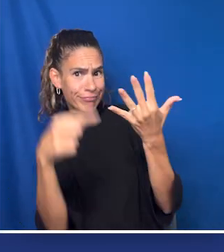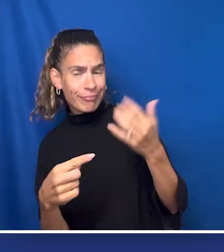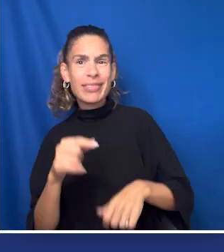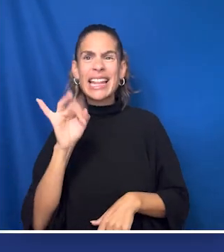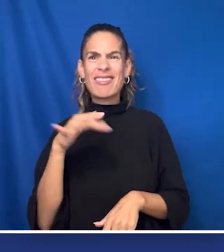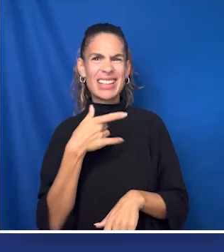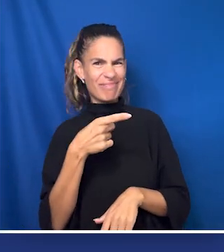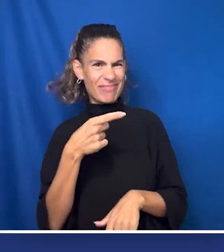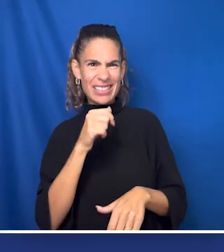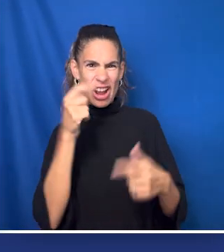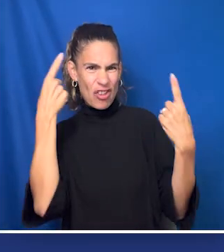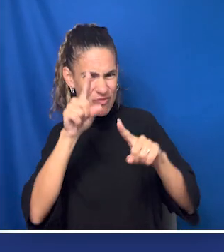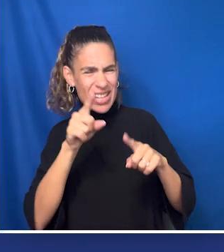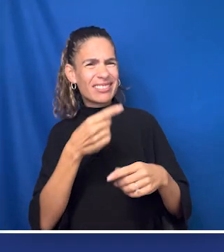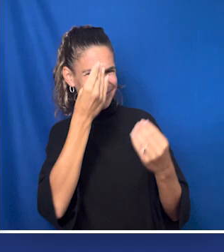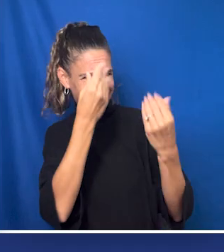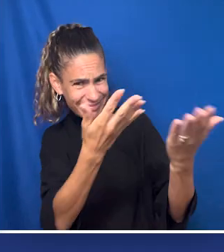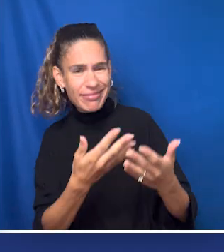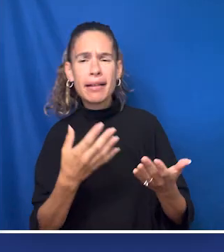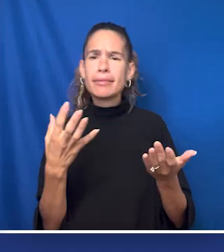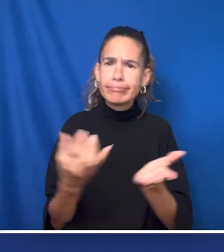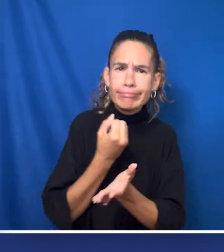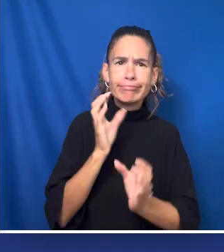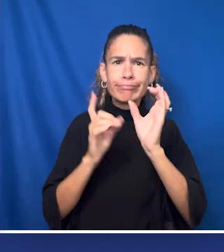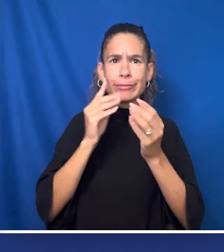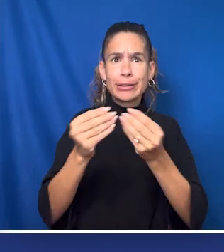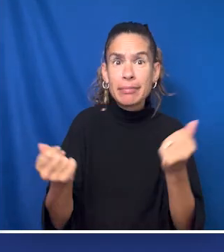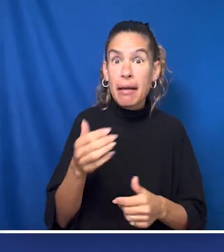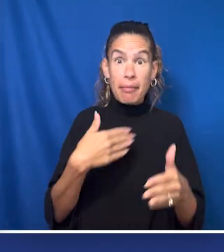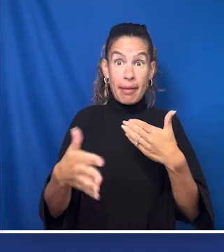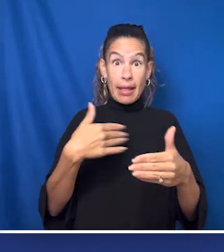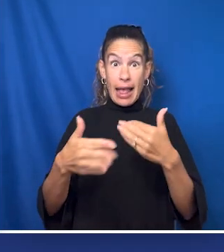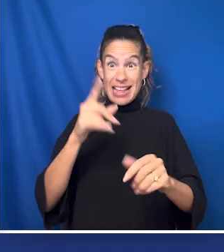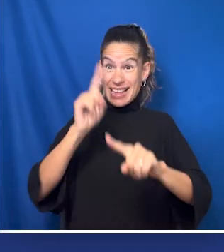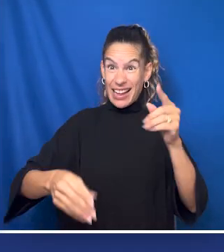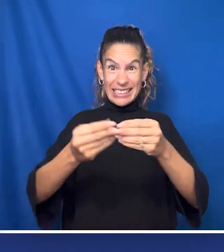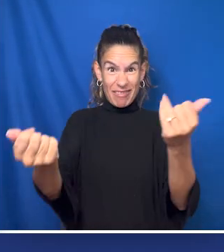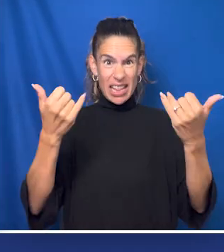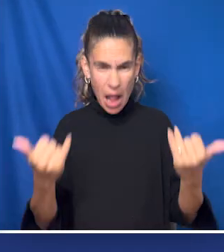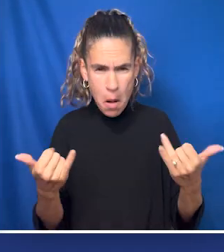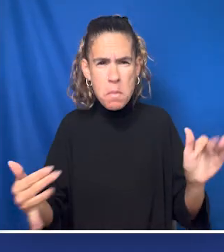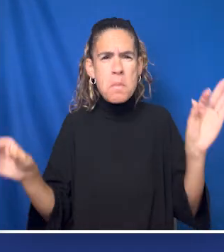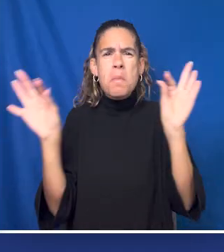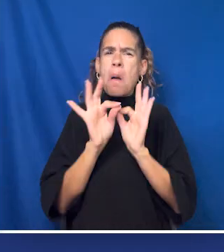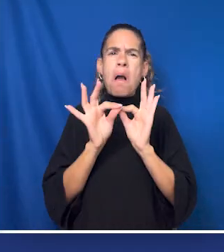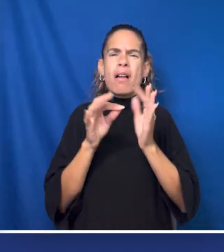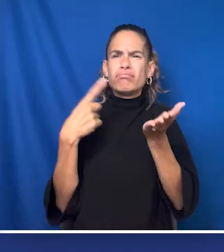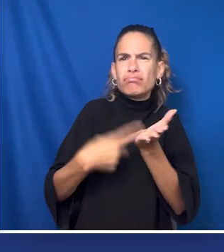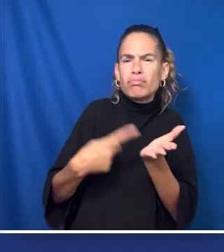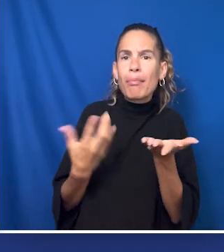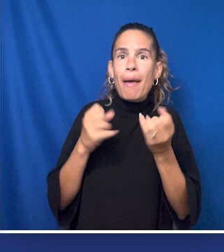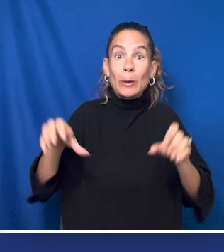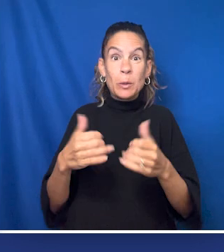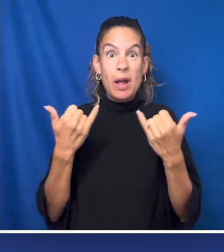ways you're able, and share when you disagree. But also try to look for a solution. Even if you can't get your whole problem solved right